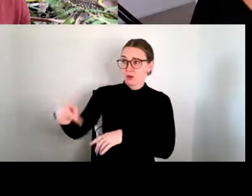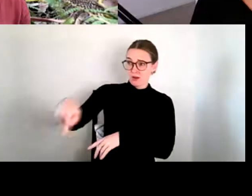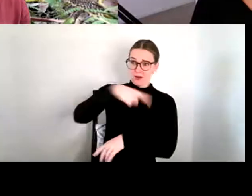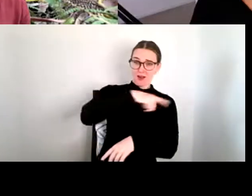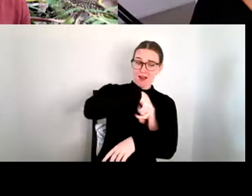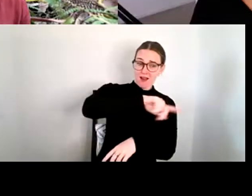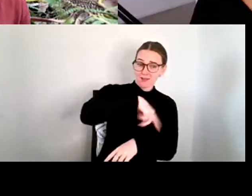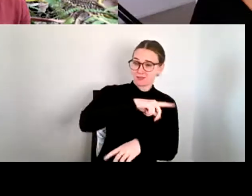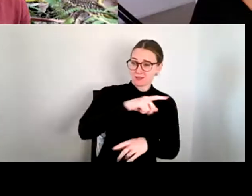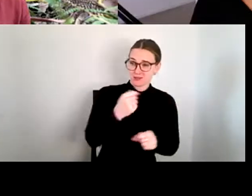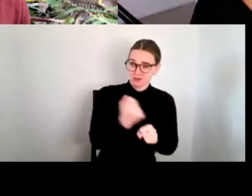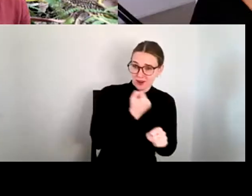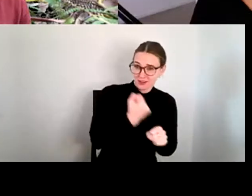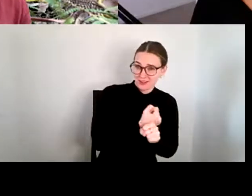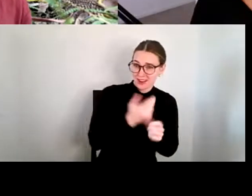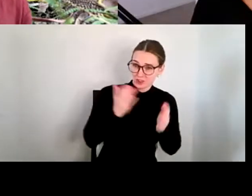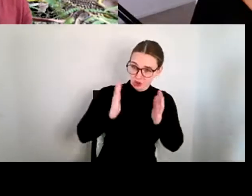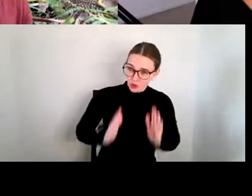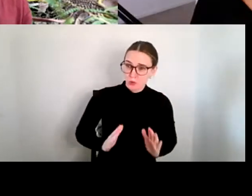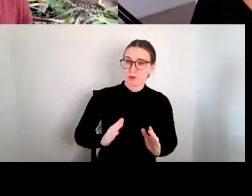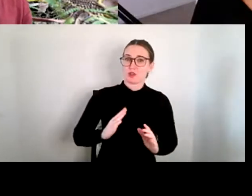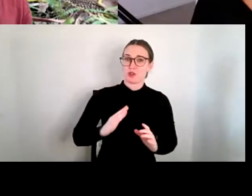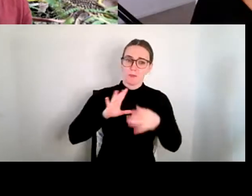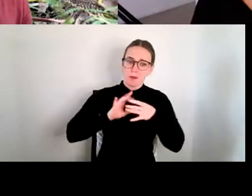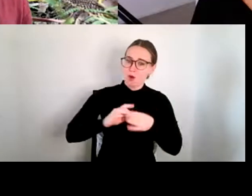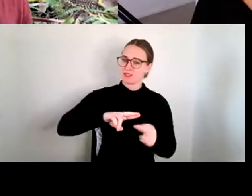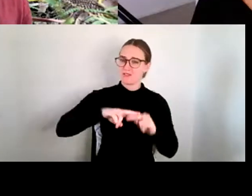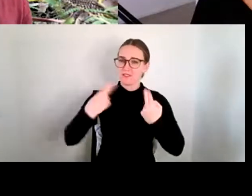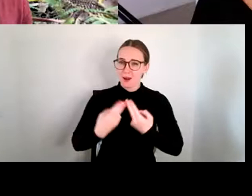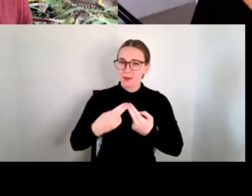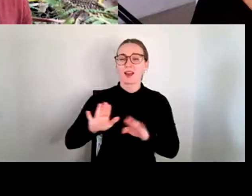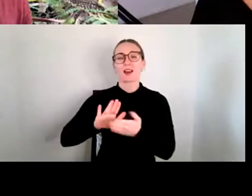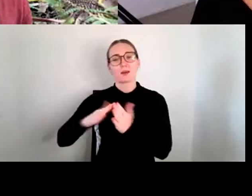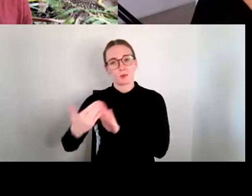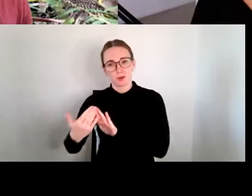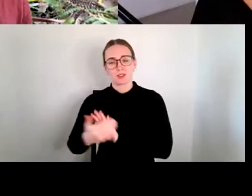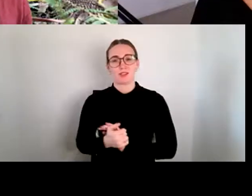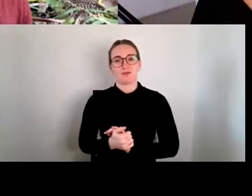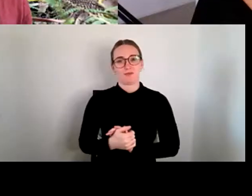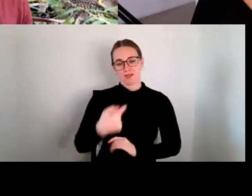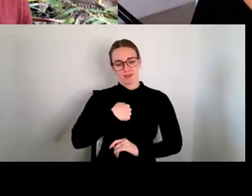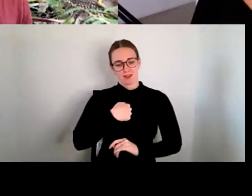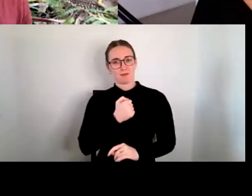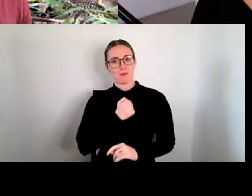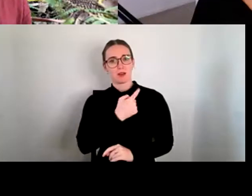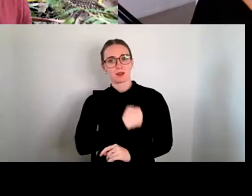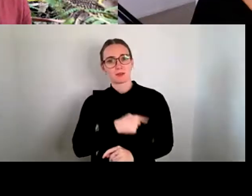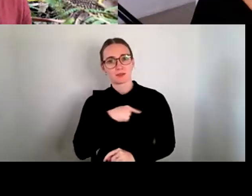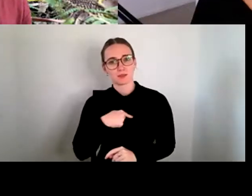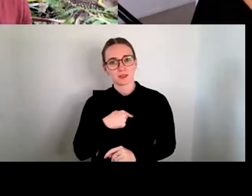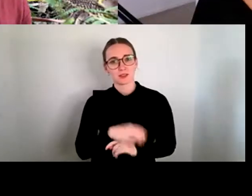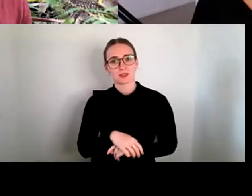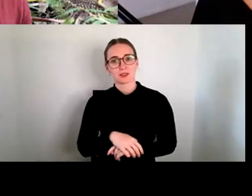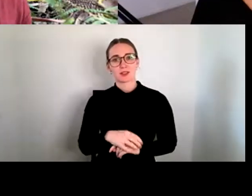human beings who belong in a family and a community. And that's where, like, that's my commitment. And I will continue to be involved